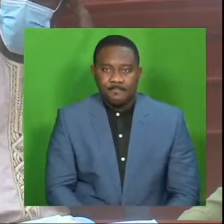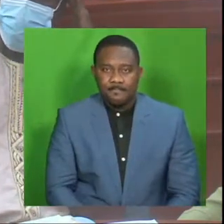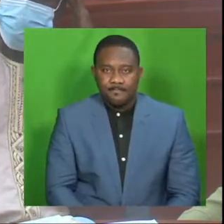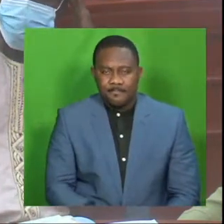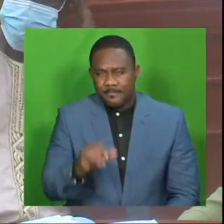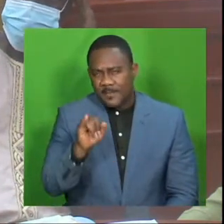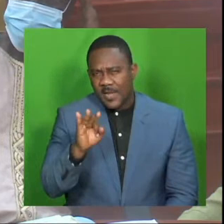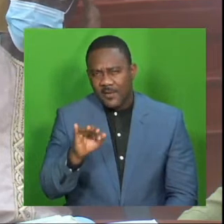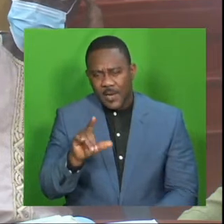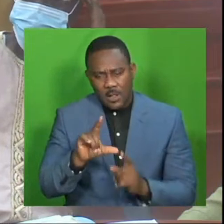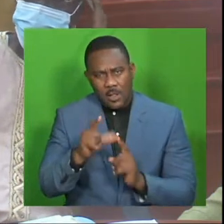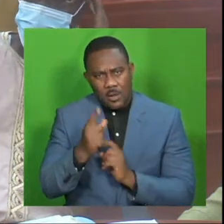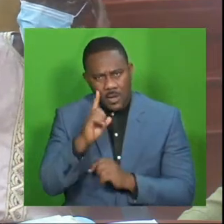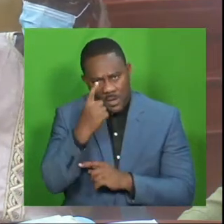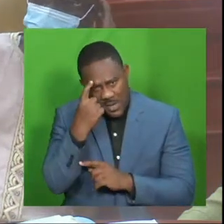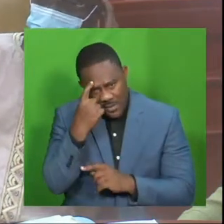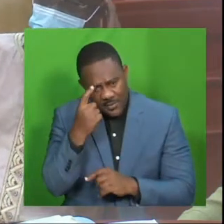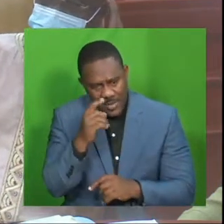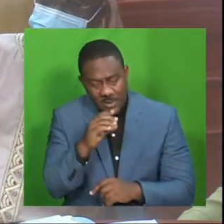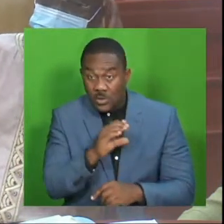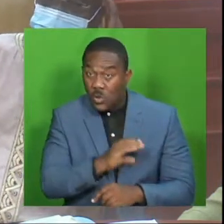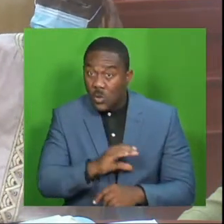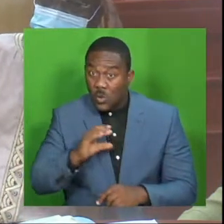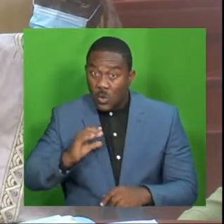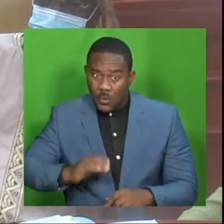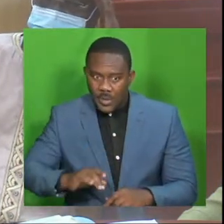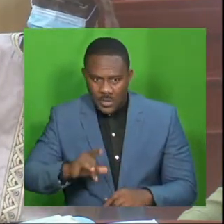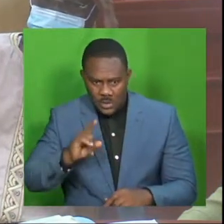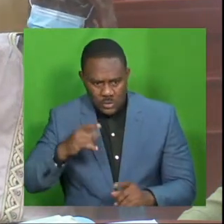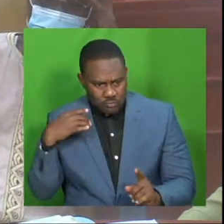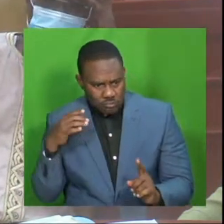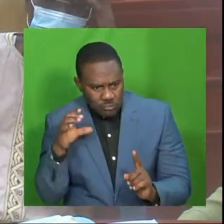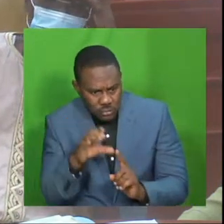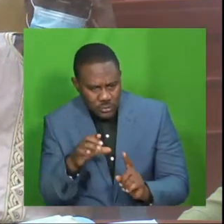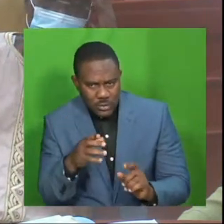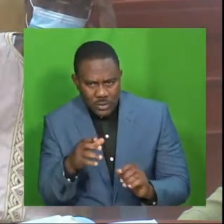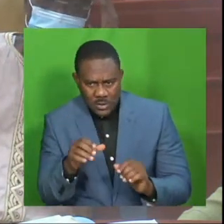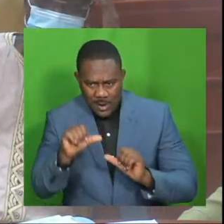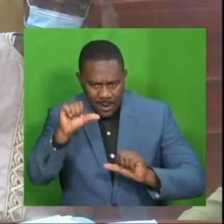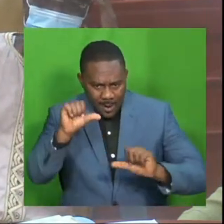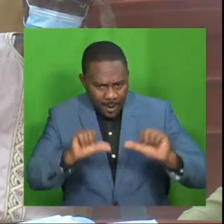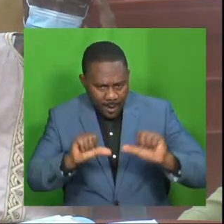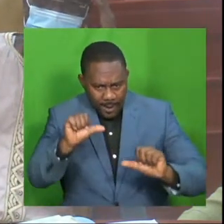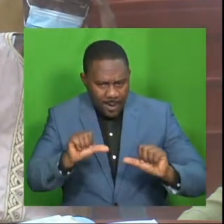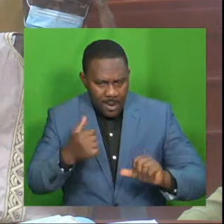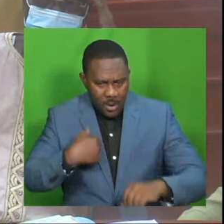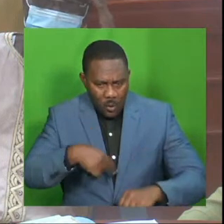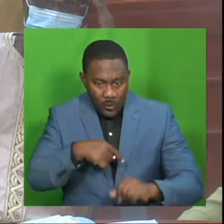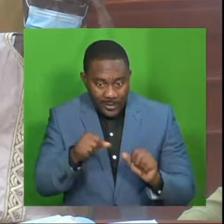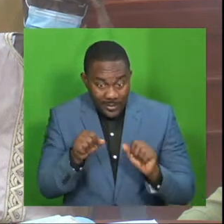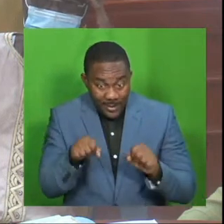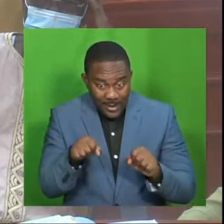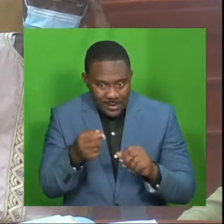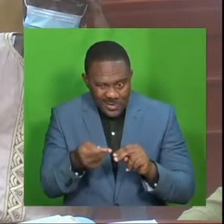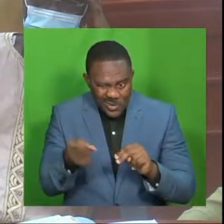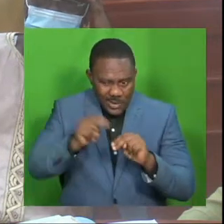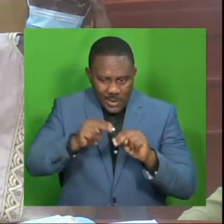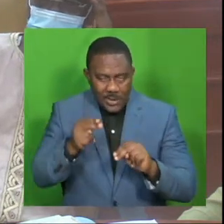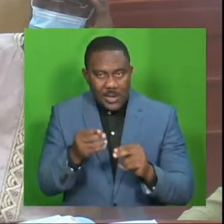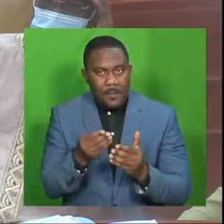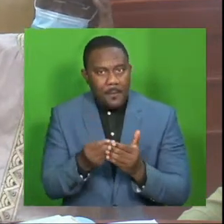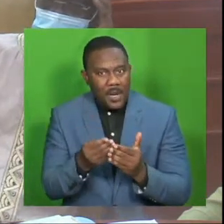committee can be tasked to do some kind of assessment and see if there is something we can do to increase the